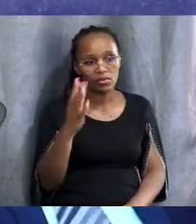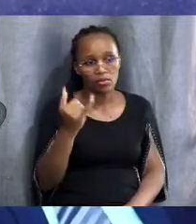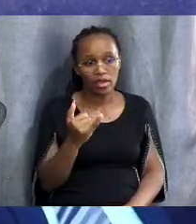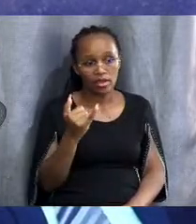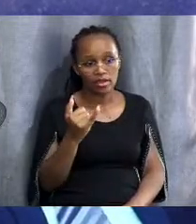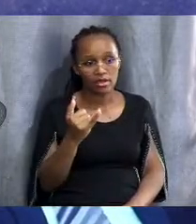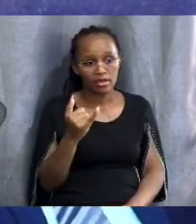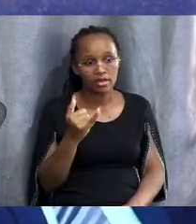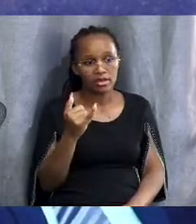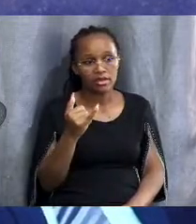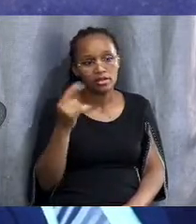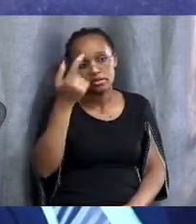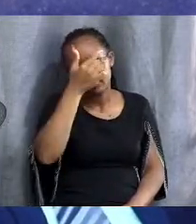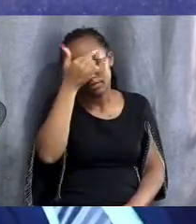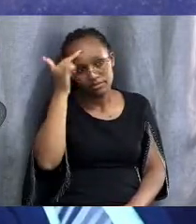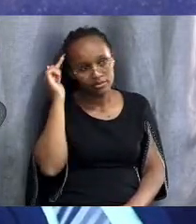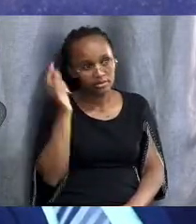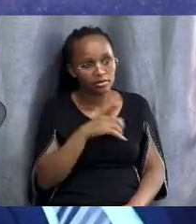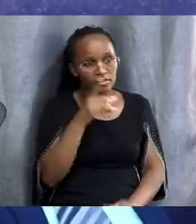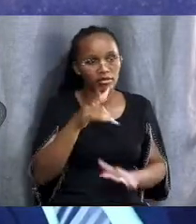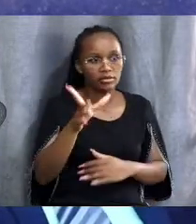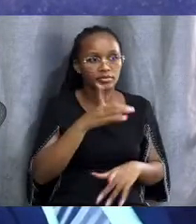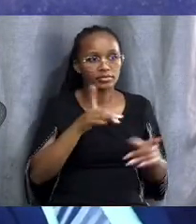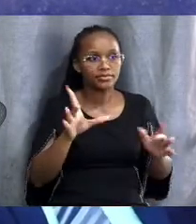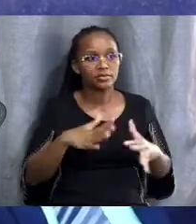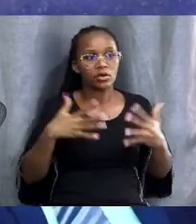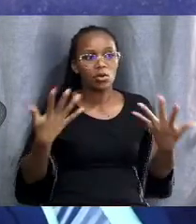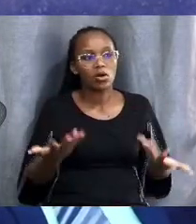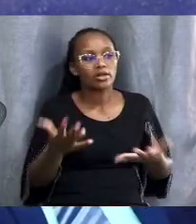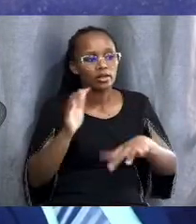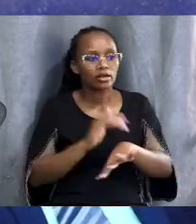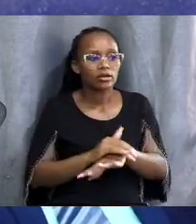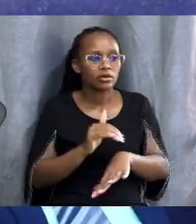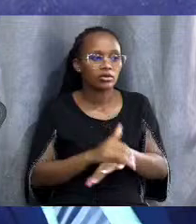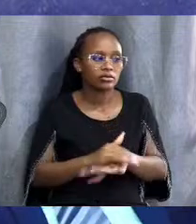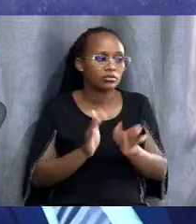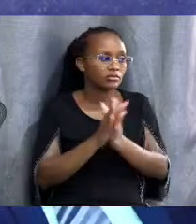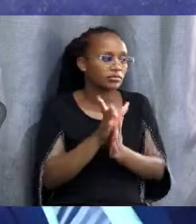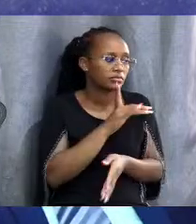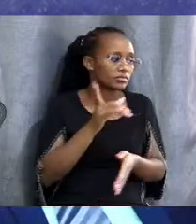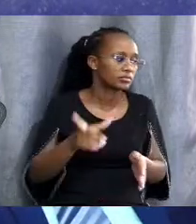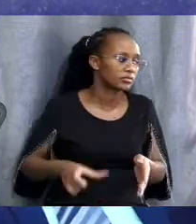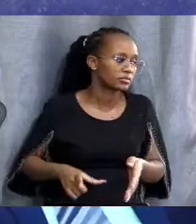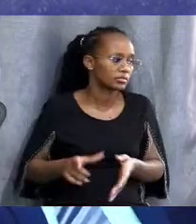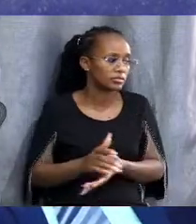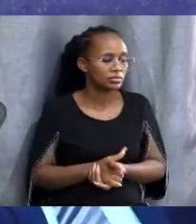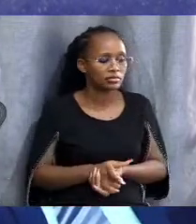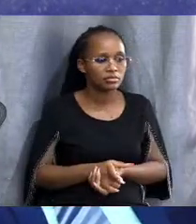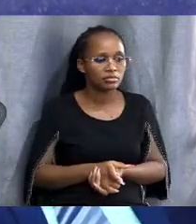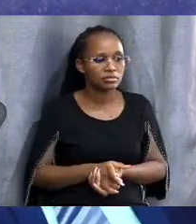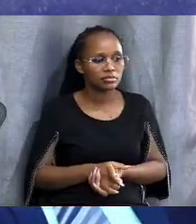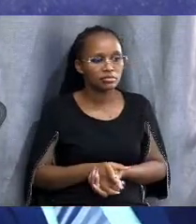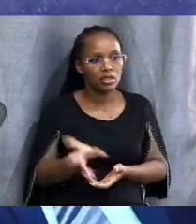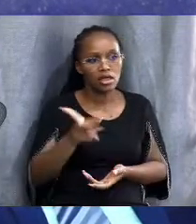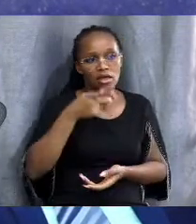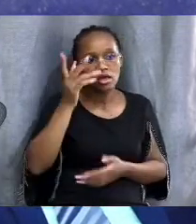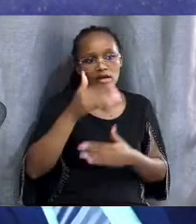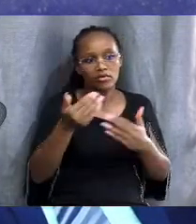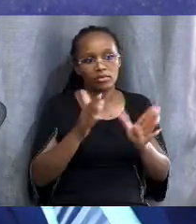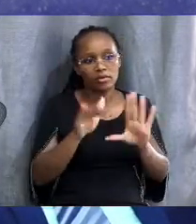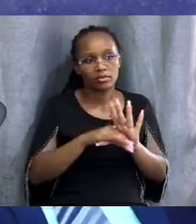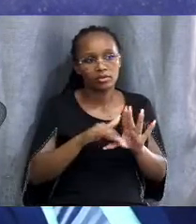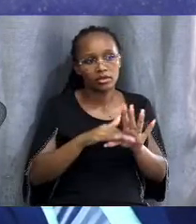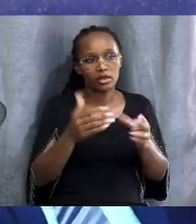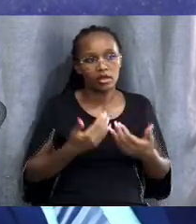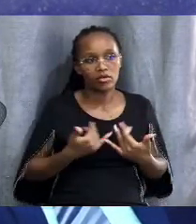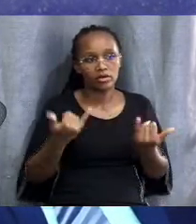ke, nitodu gai ekaga uria onaga nikuagirire. Praise the name of the Lord. Parents and the family members,